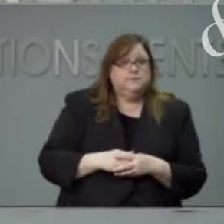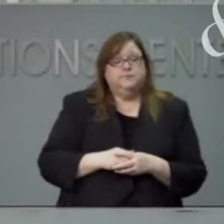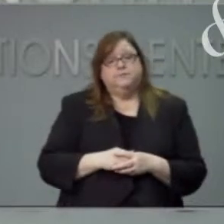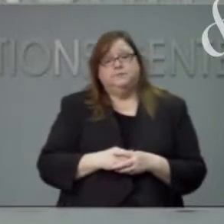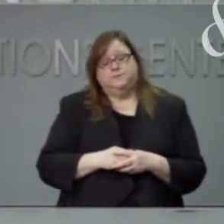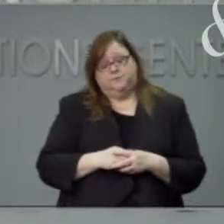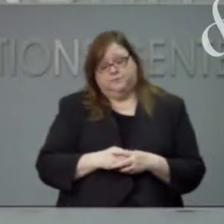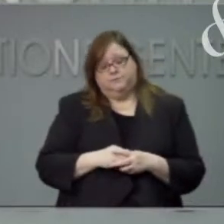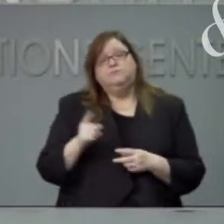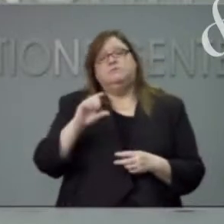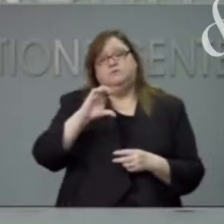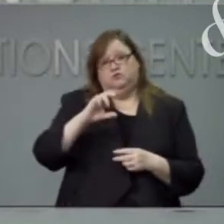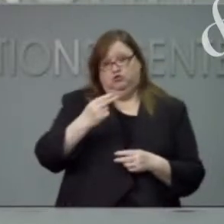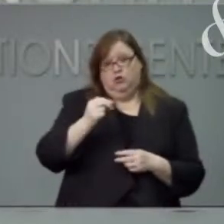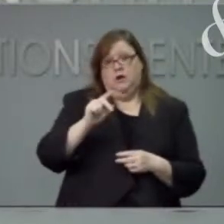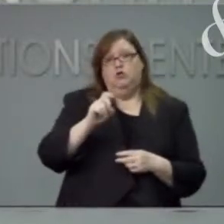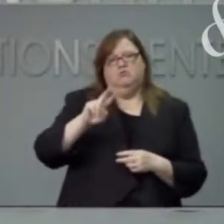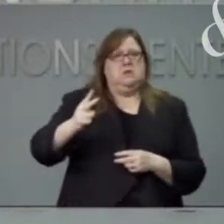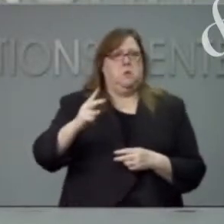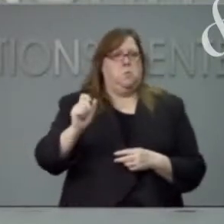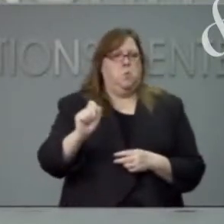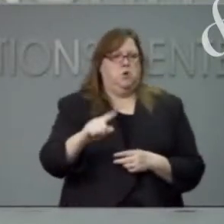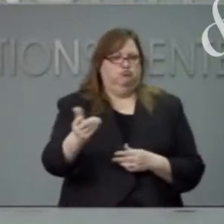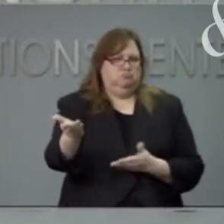please. Follow-up, Chandler Morgan, WBTV.